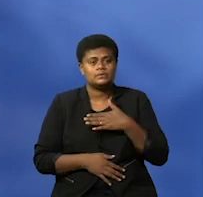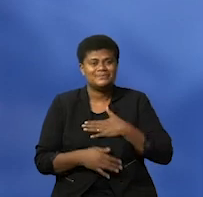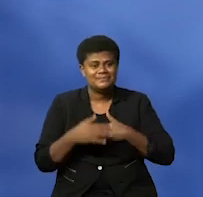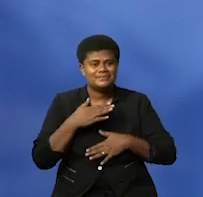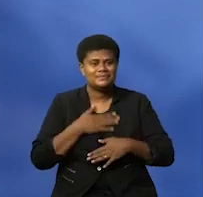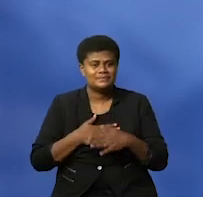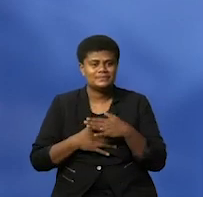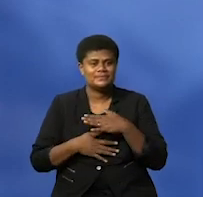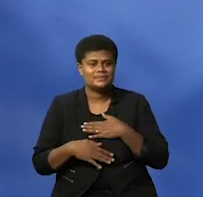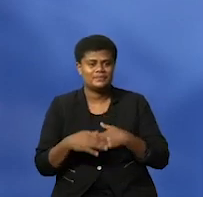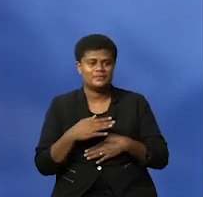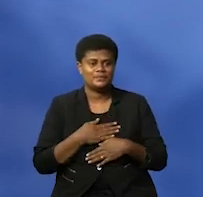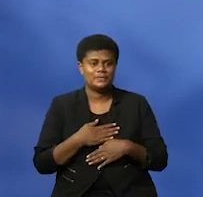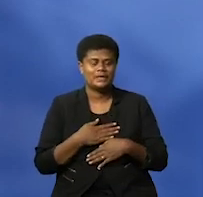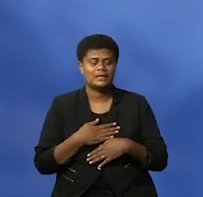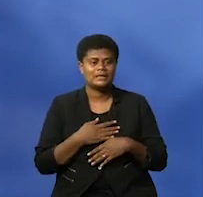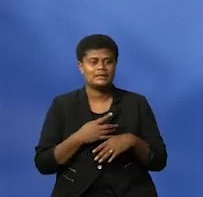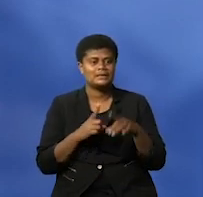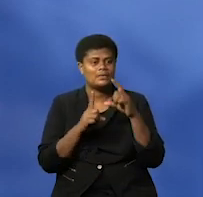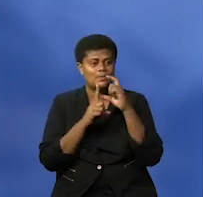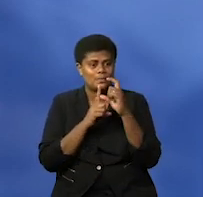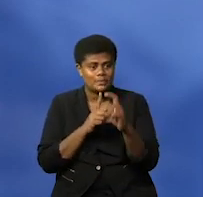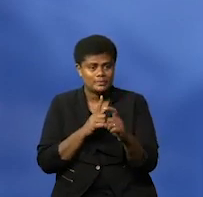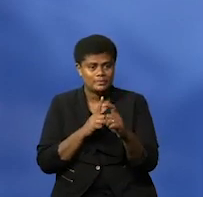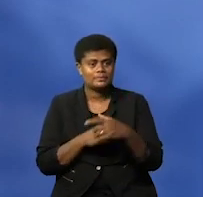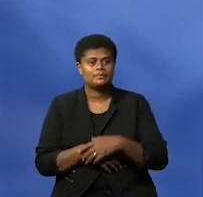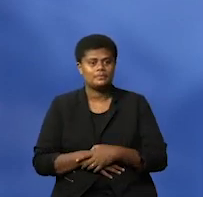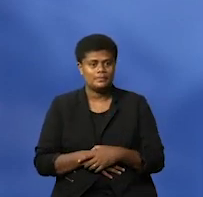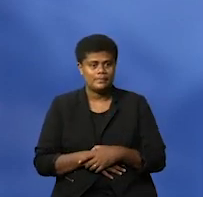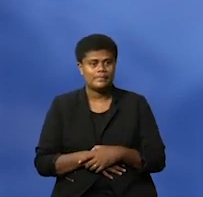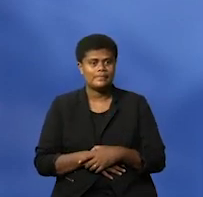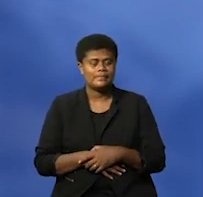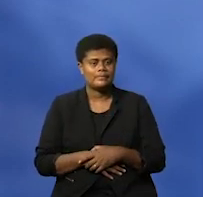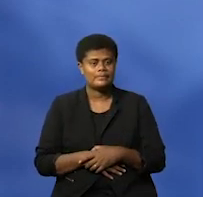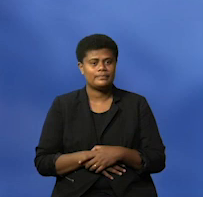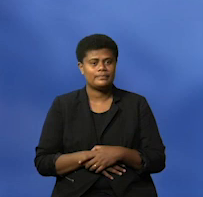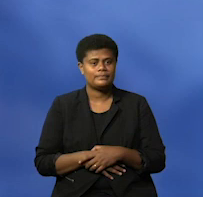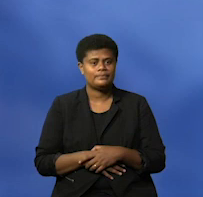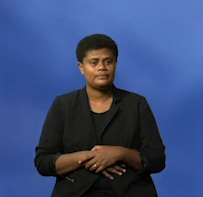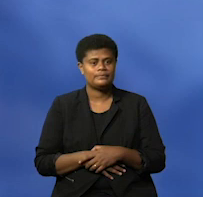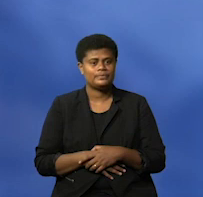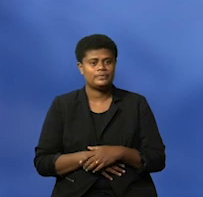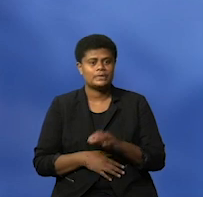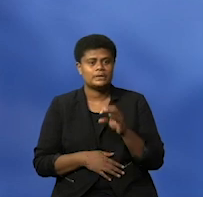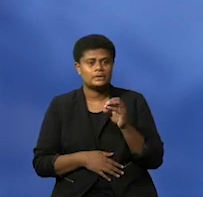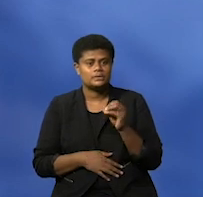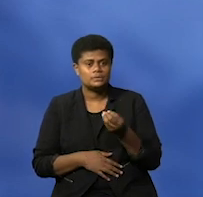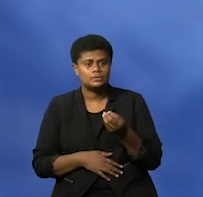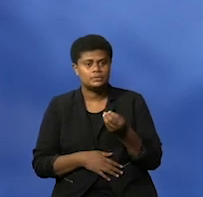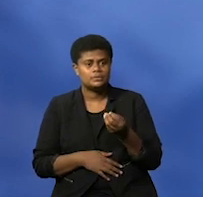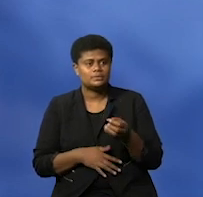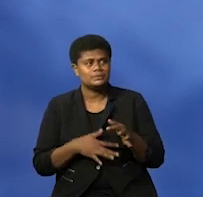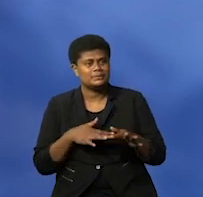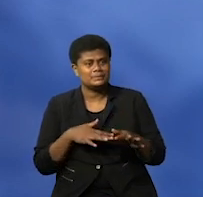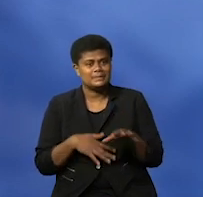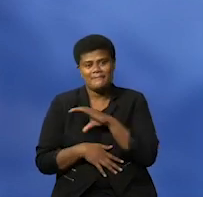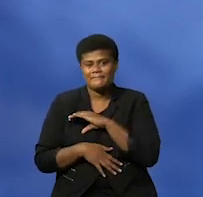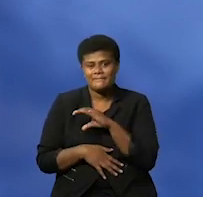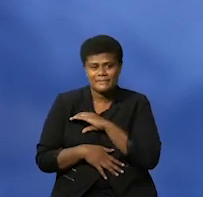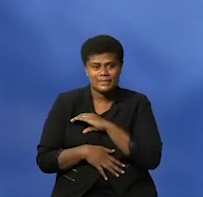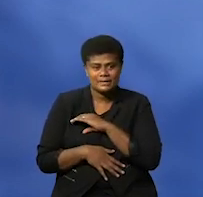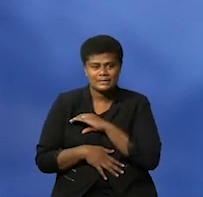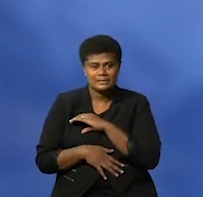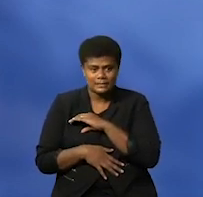beast touches the mountain, it shall be stoned or shot with an arrow. And so terrifying was